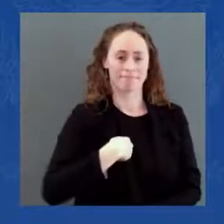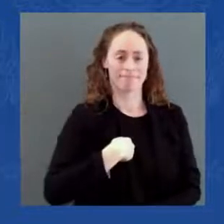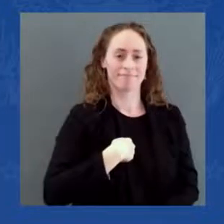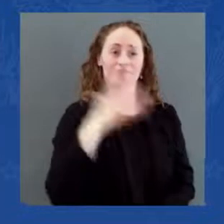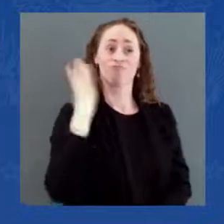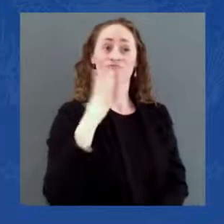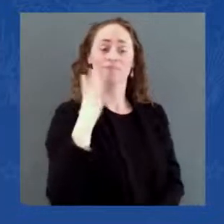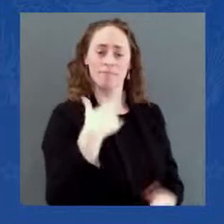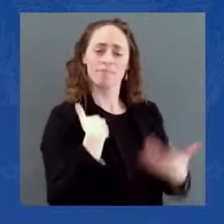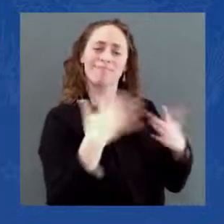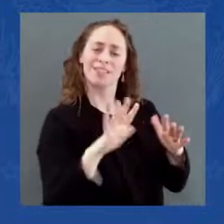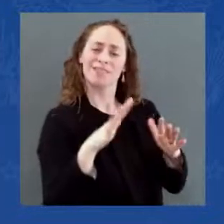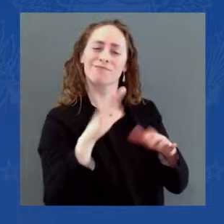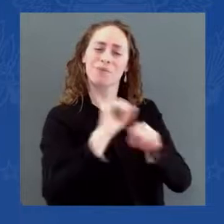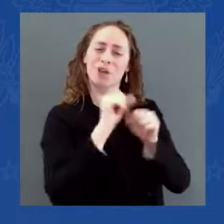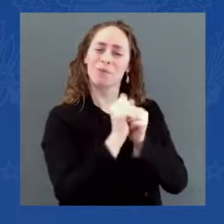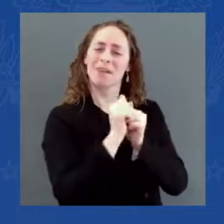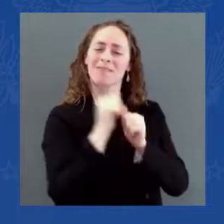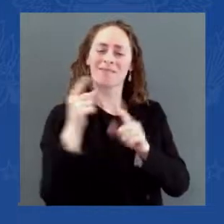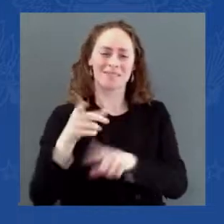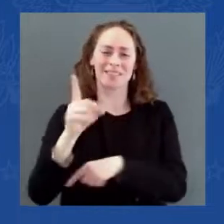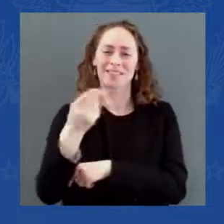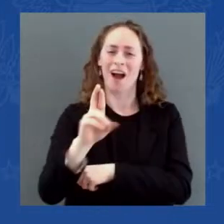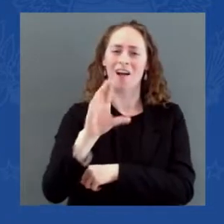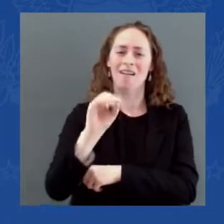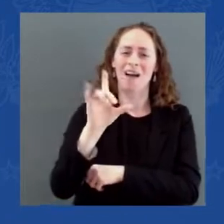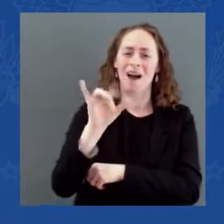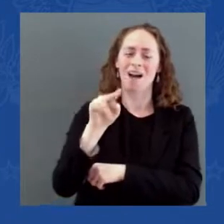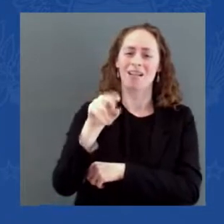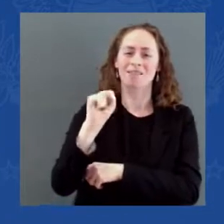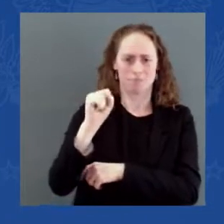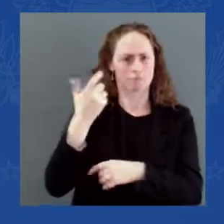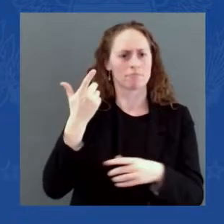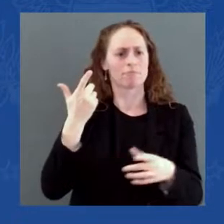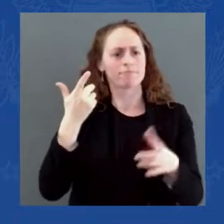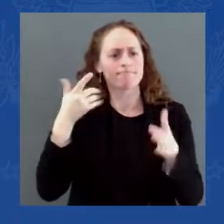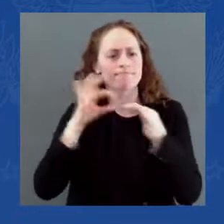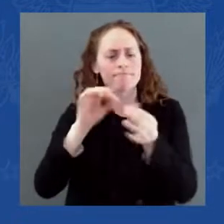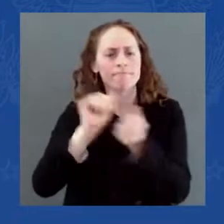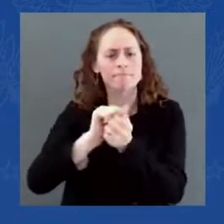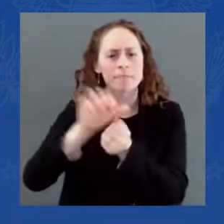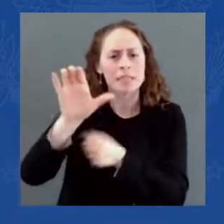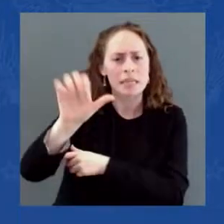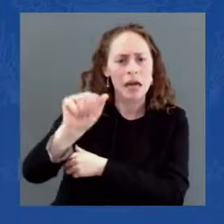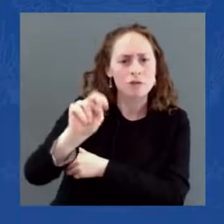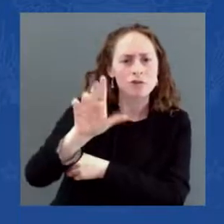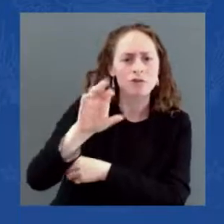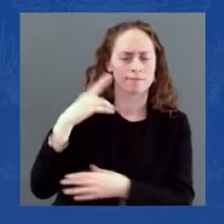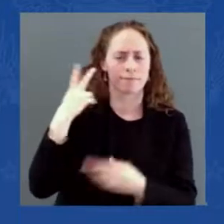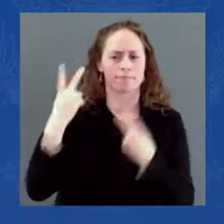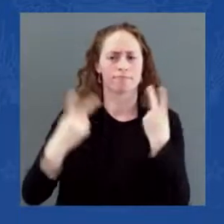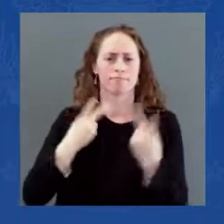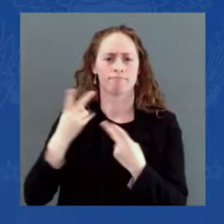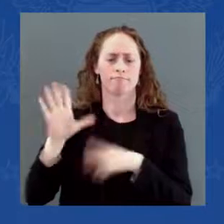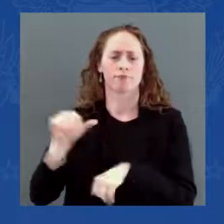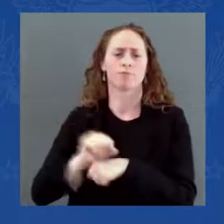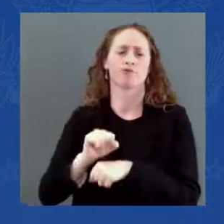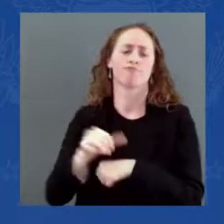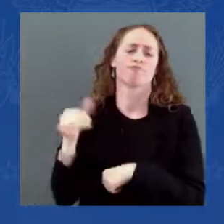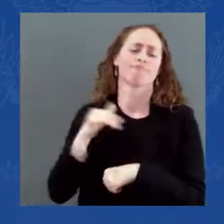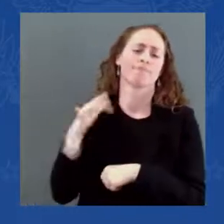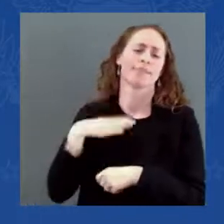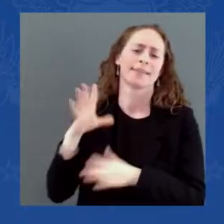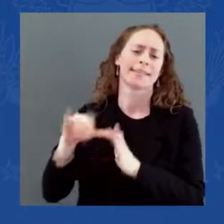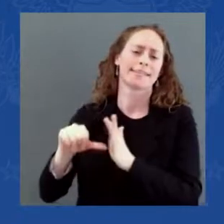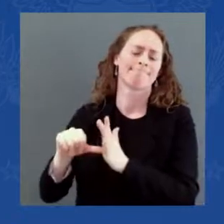grateful, and I mean this sincerely, I'm grateful for everything he's done in this, for this pandemic and advancing all kinds of medical breakthroughs, including mapping the